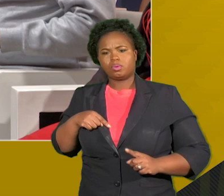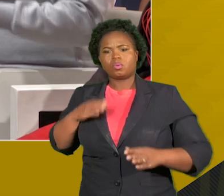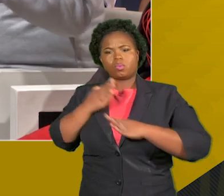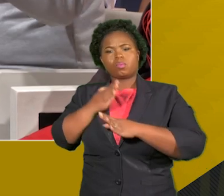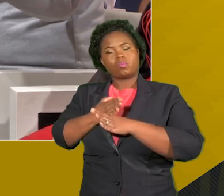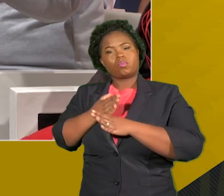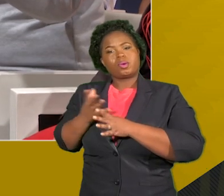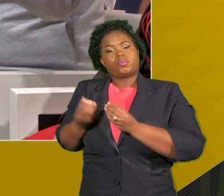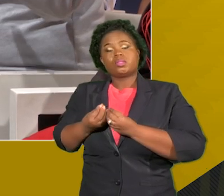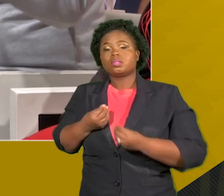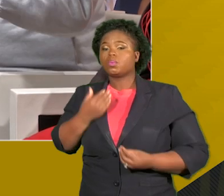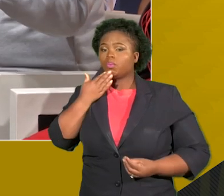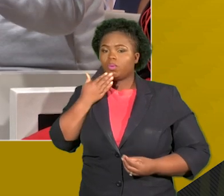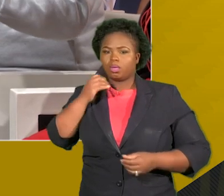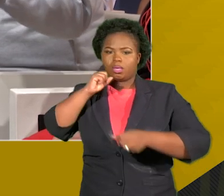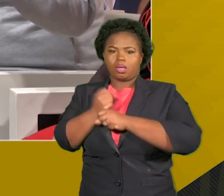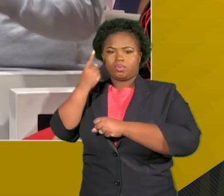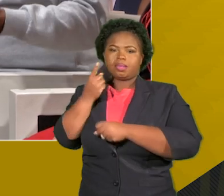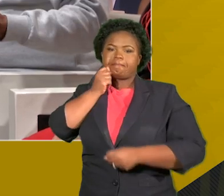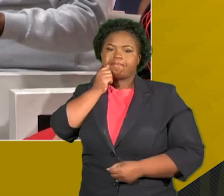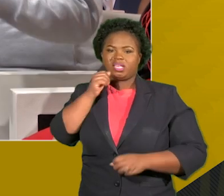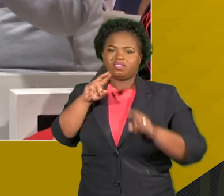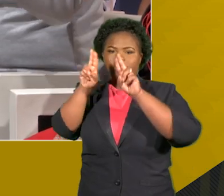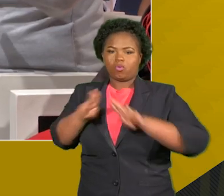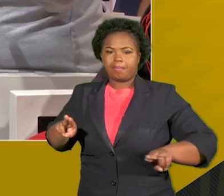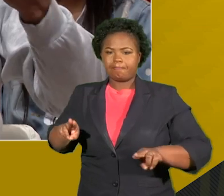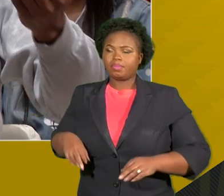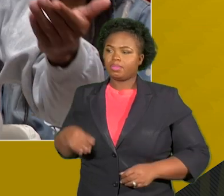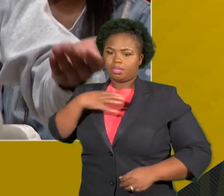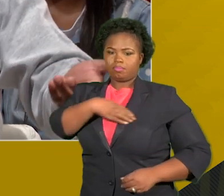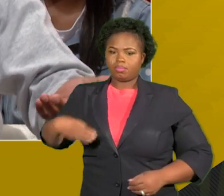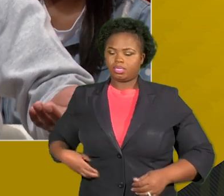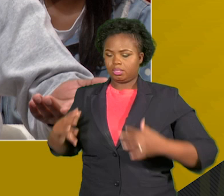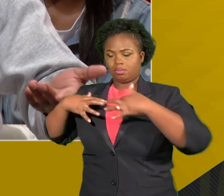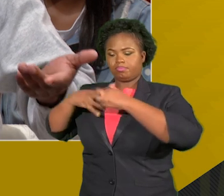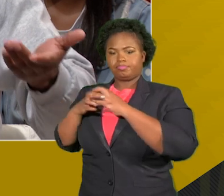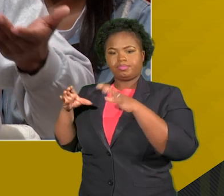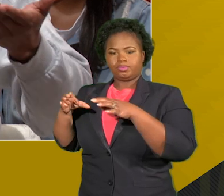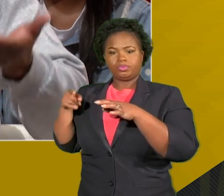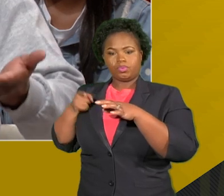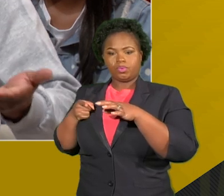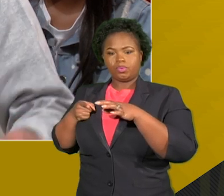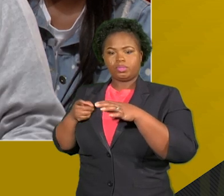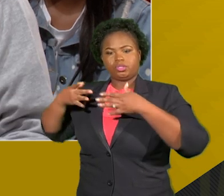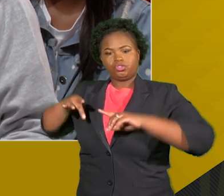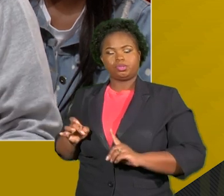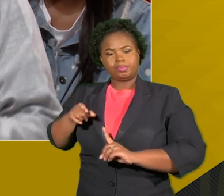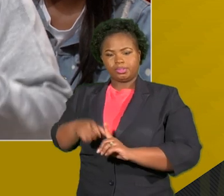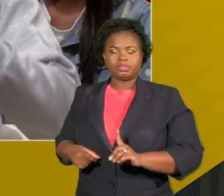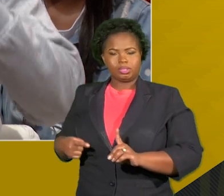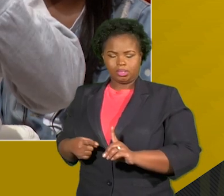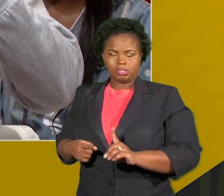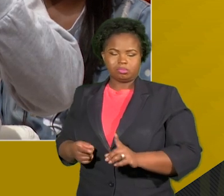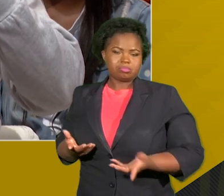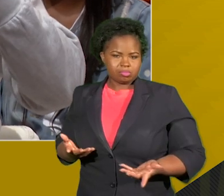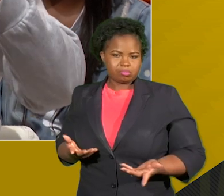Forum which was the program was started by the president and the chairperson as a chairperson